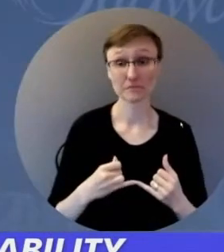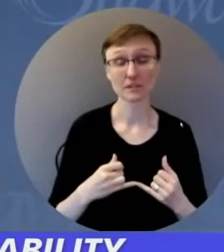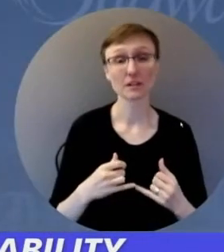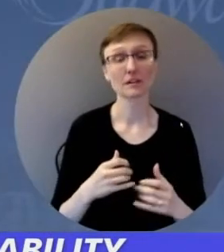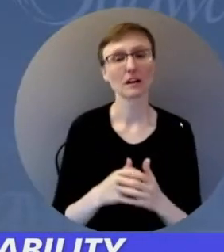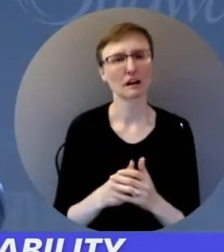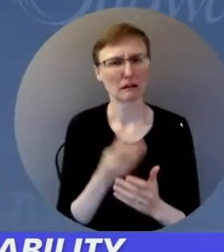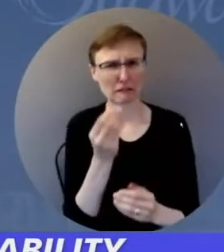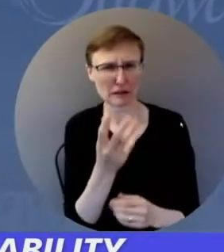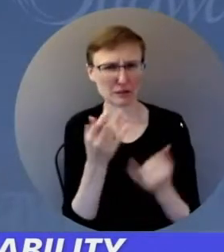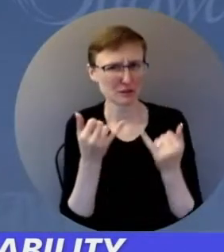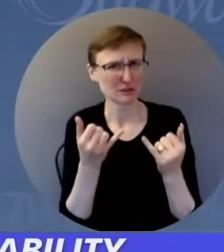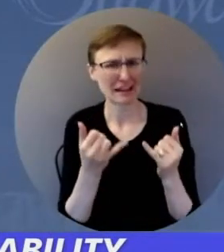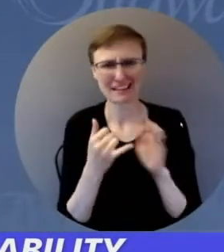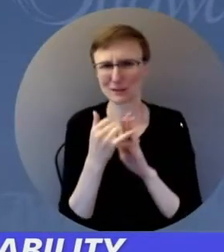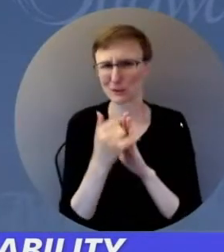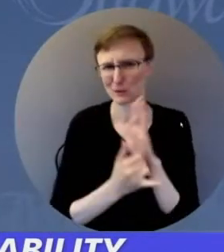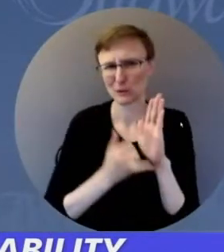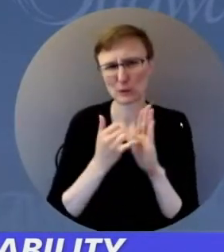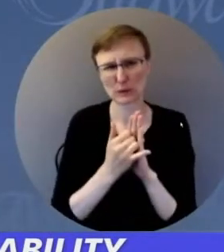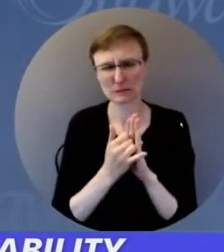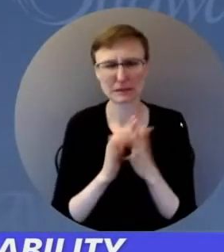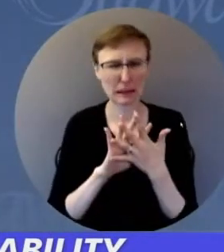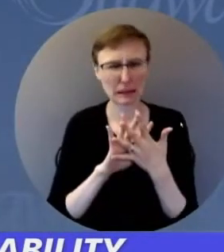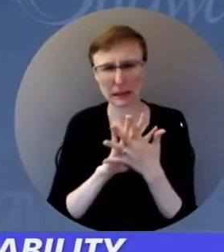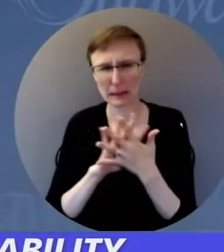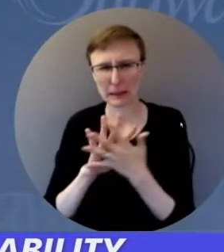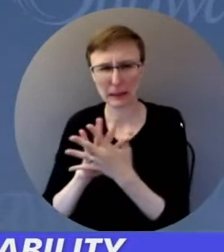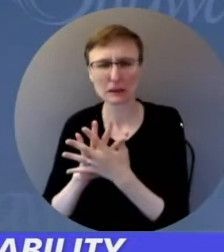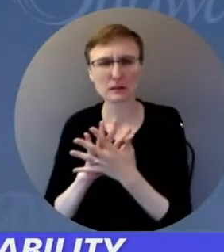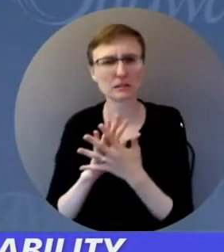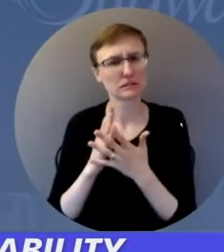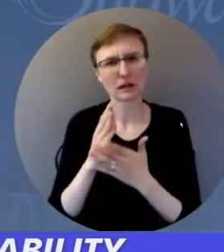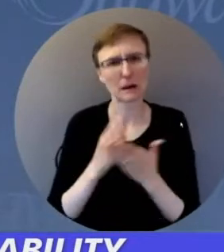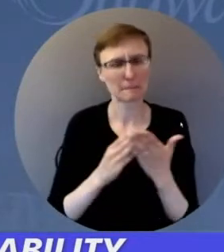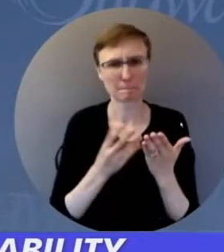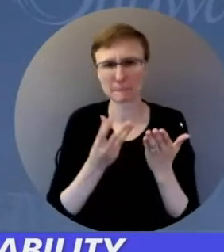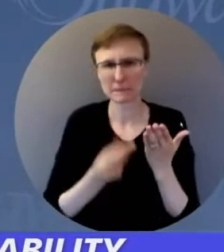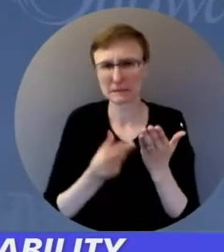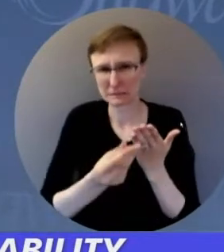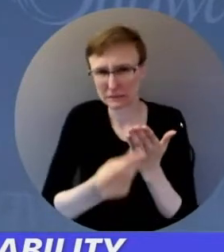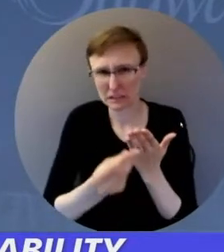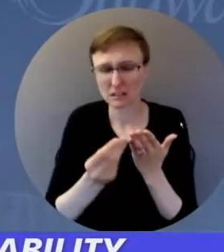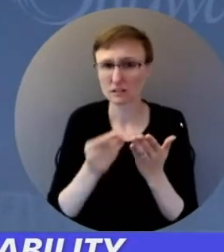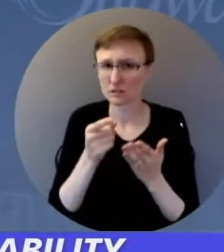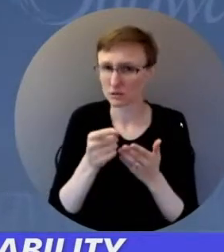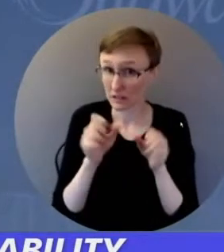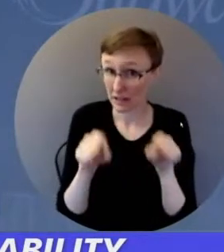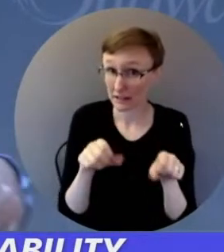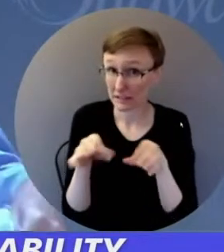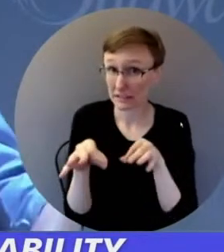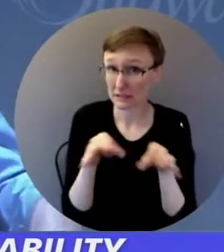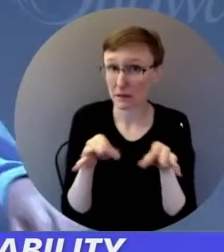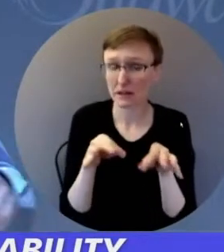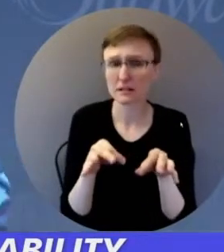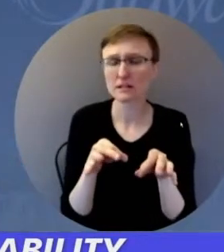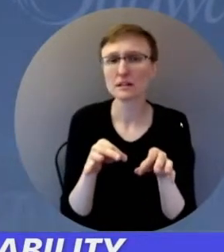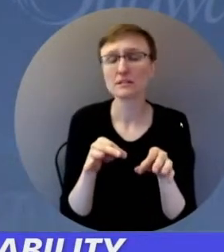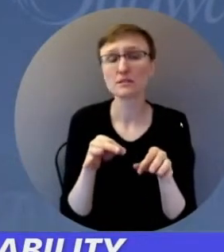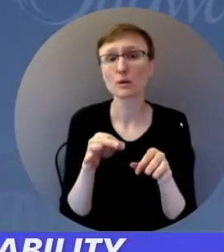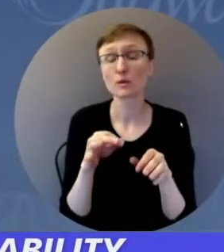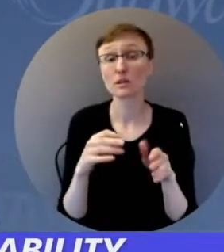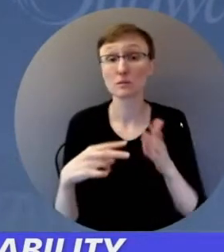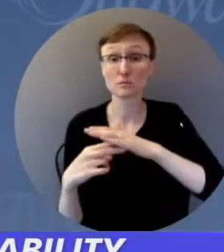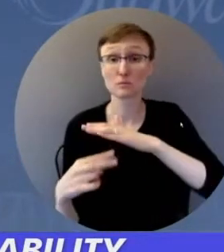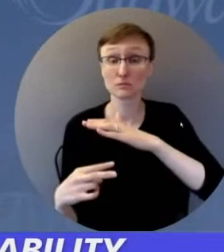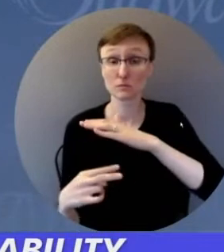glitchy a while ago, so maybe I could just get a few lines on the renaming of the Prince of Wales Bridge, why it's important to you, when the